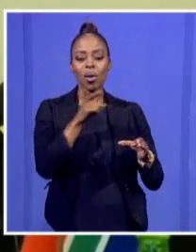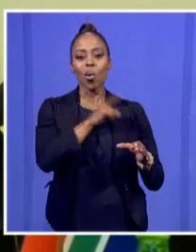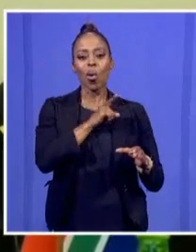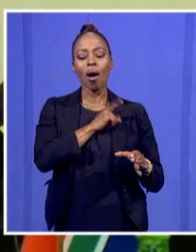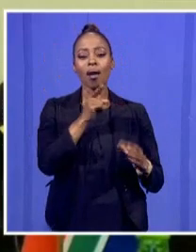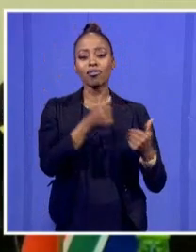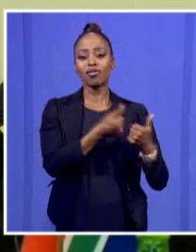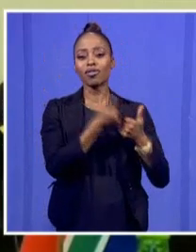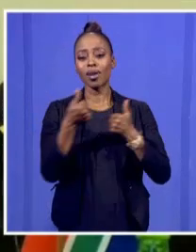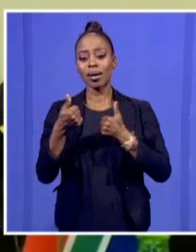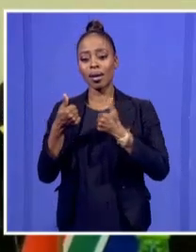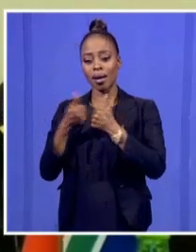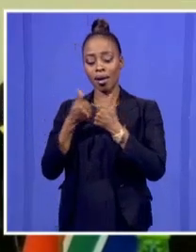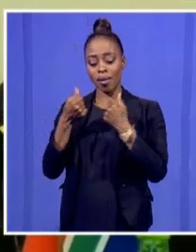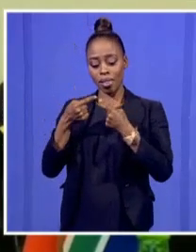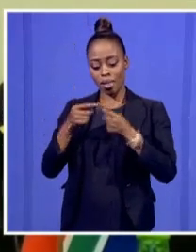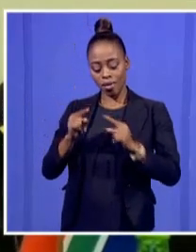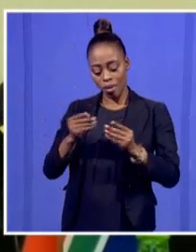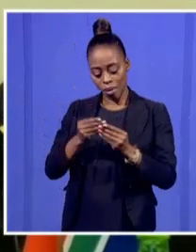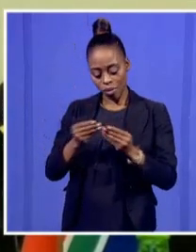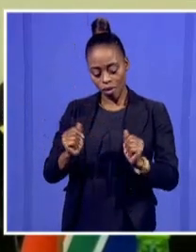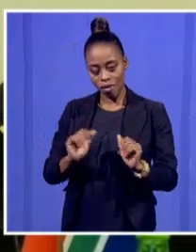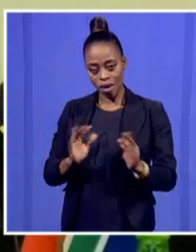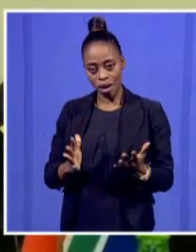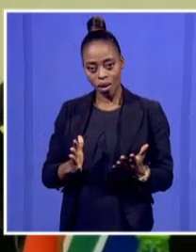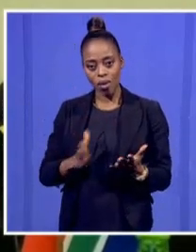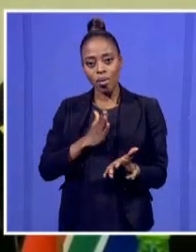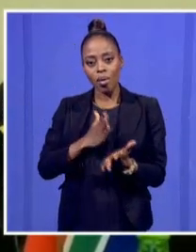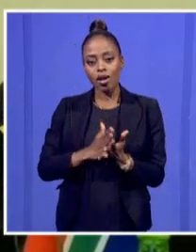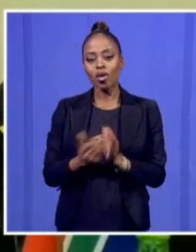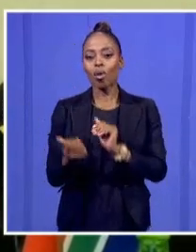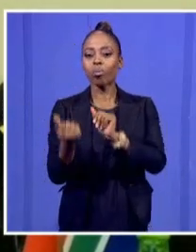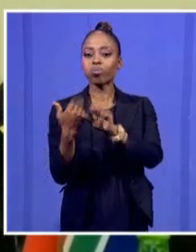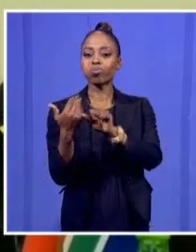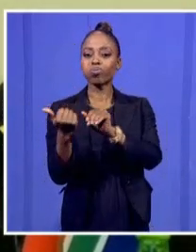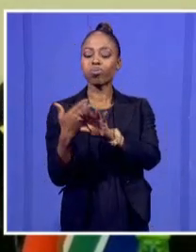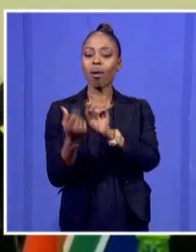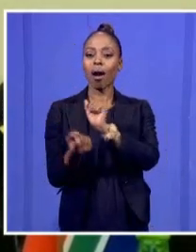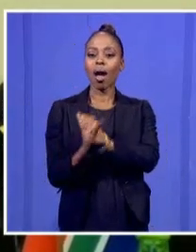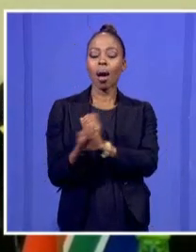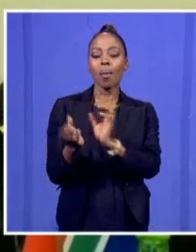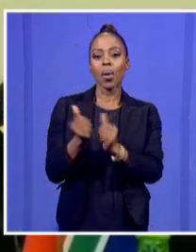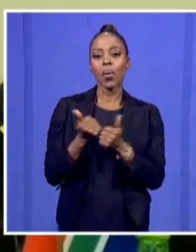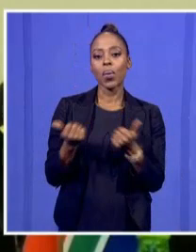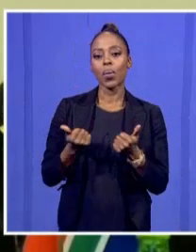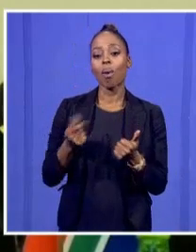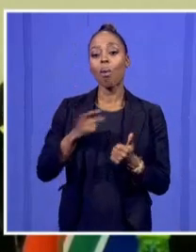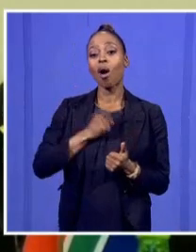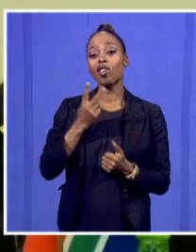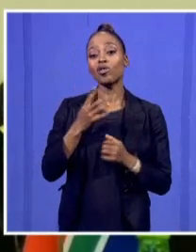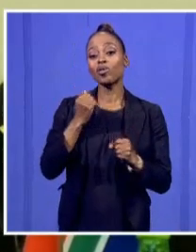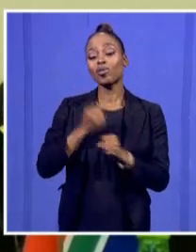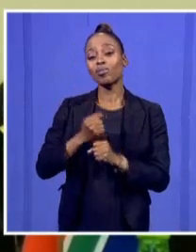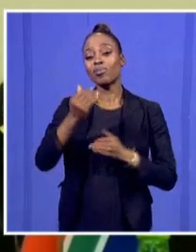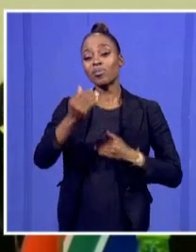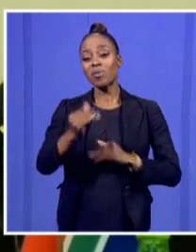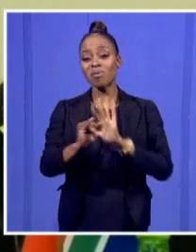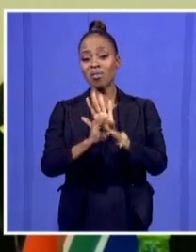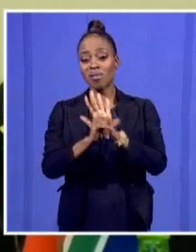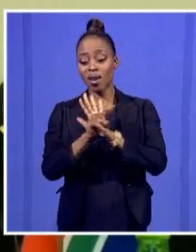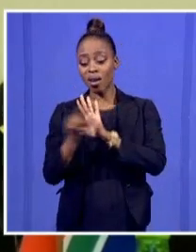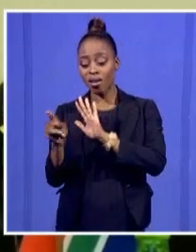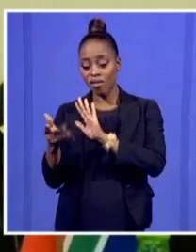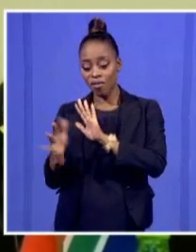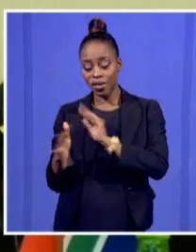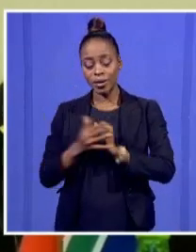challenges, such as supply chain disruption that we have seen in the last 2 years, and focus